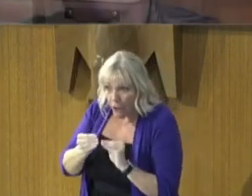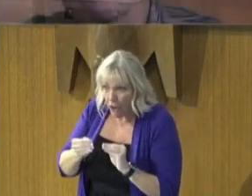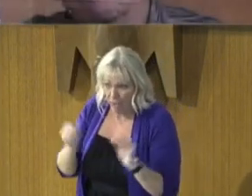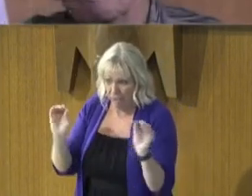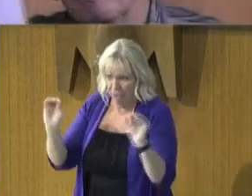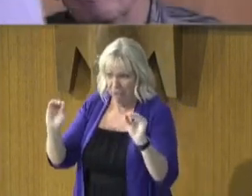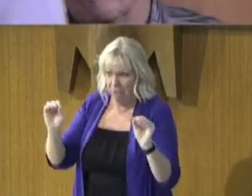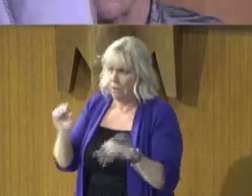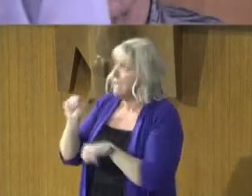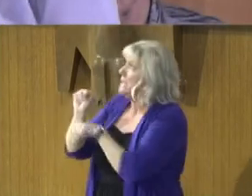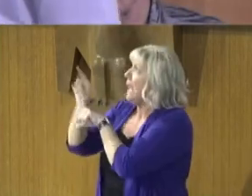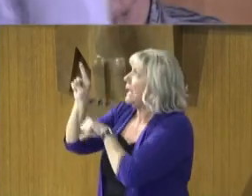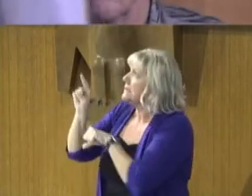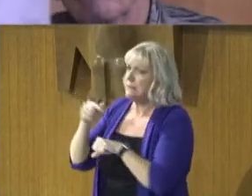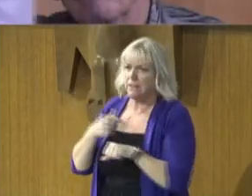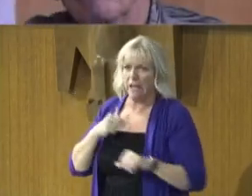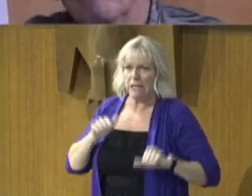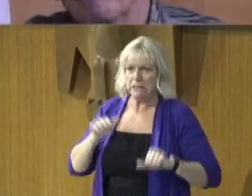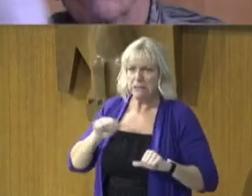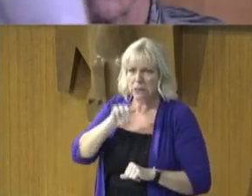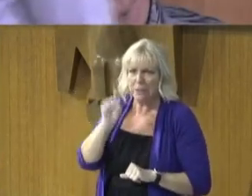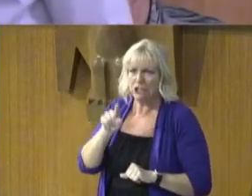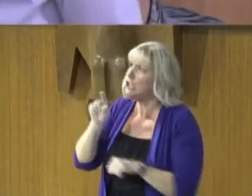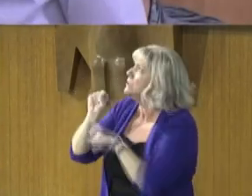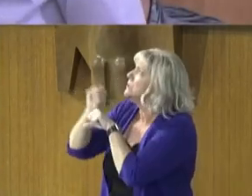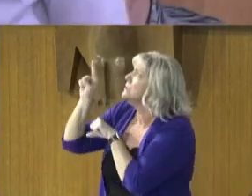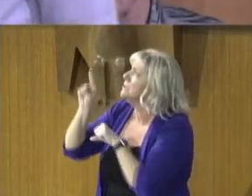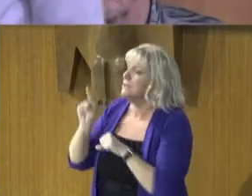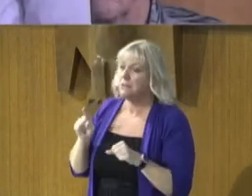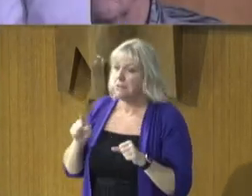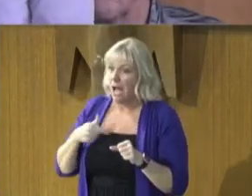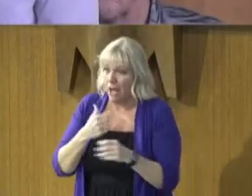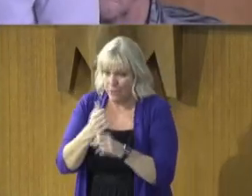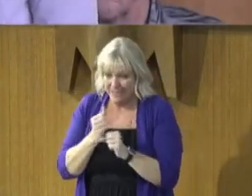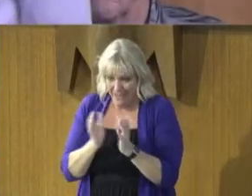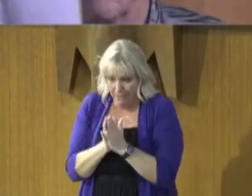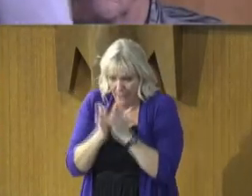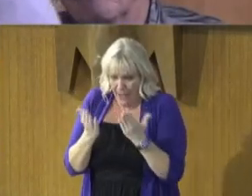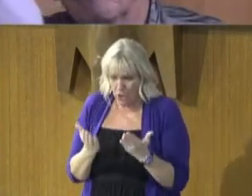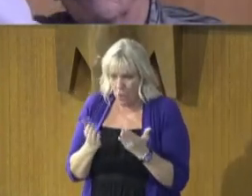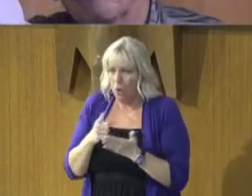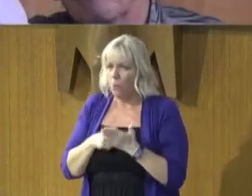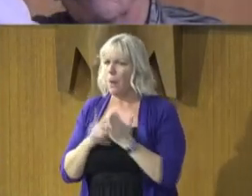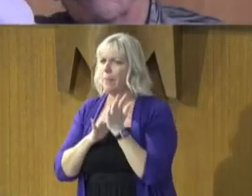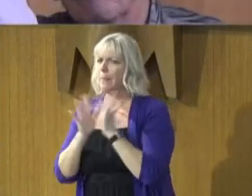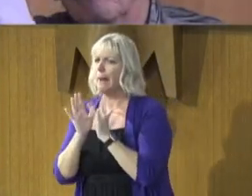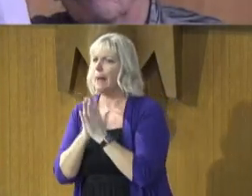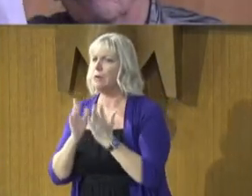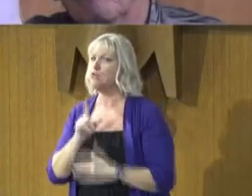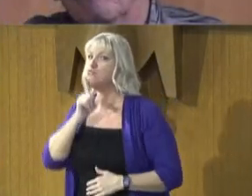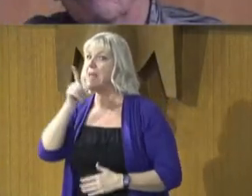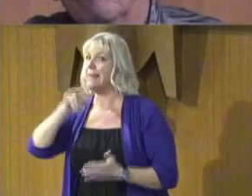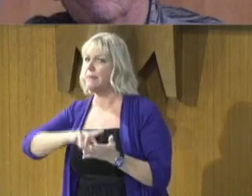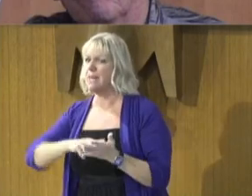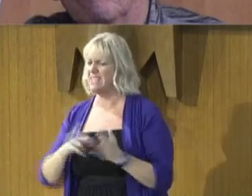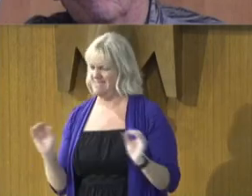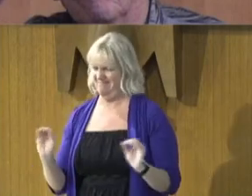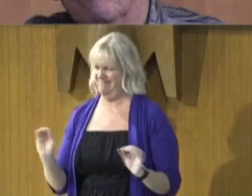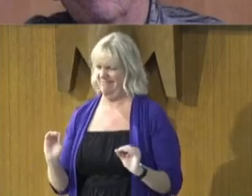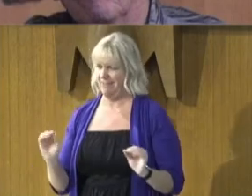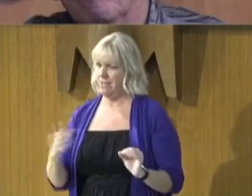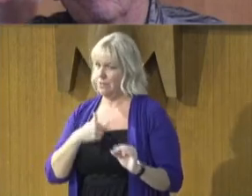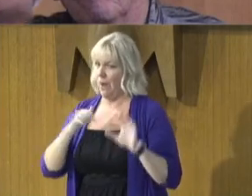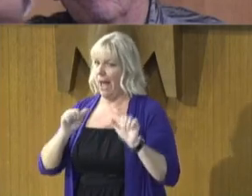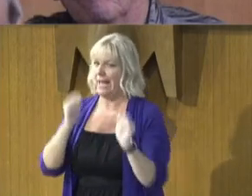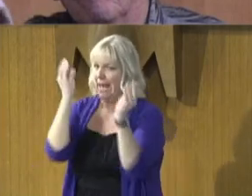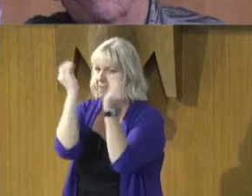if I had any questions. I didn't receive a manual that said what the Bible really means so that I could tell you all the